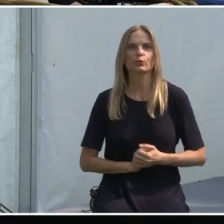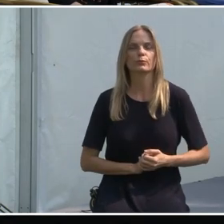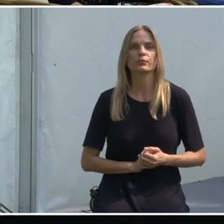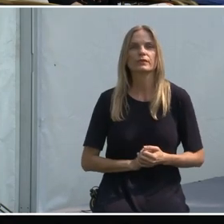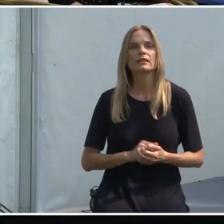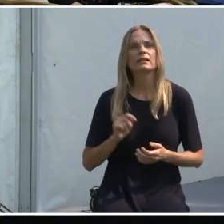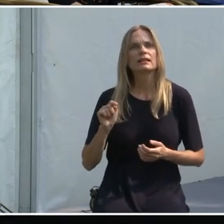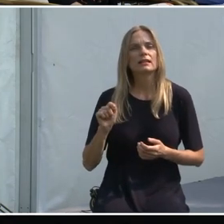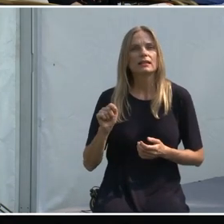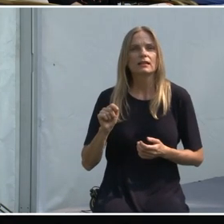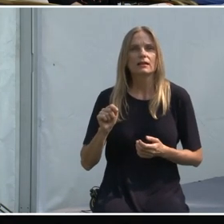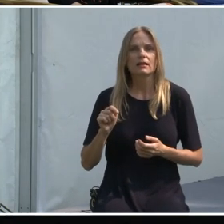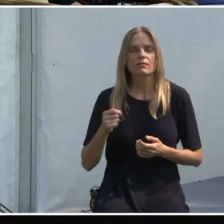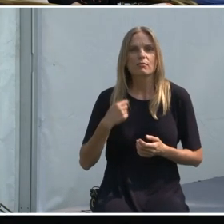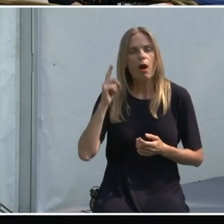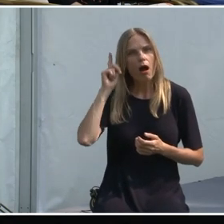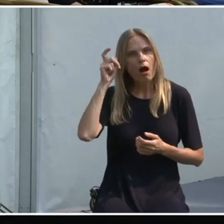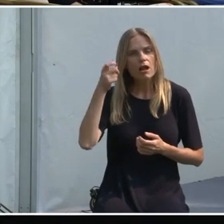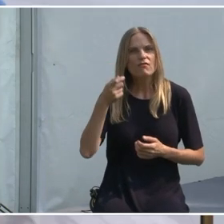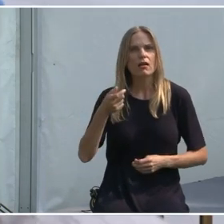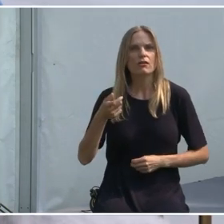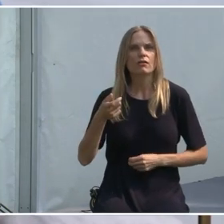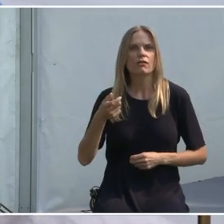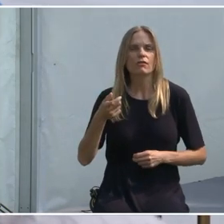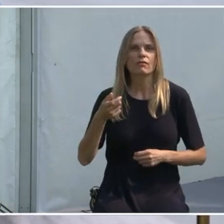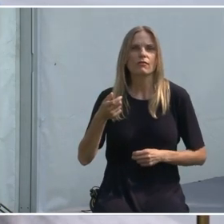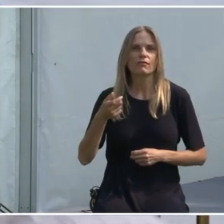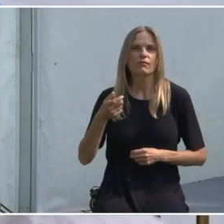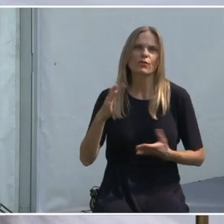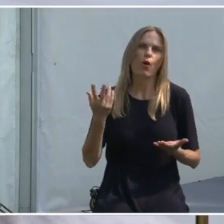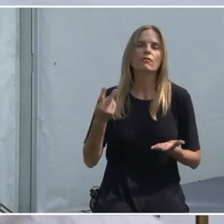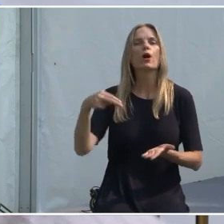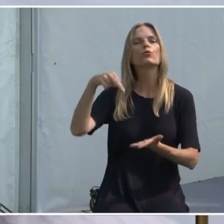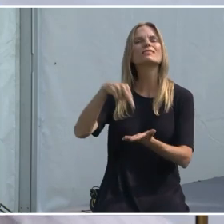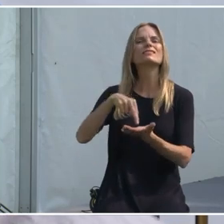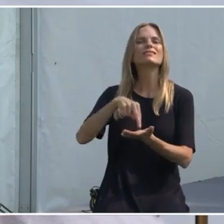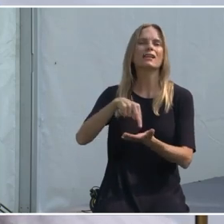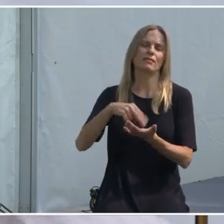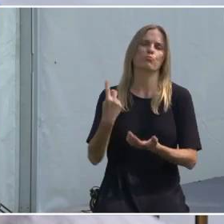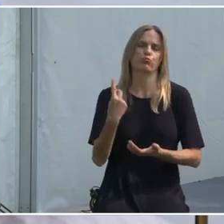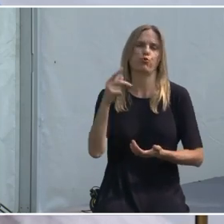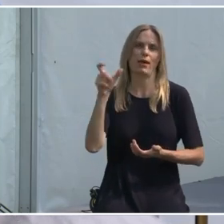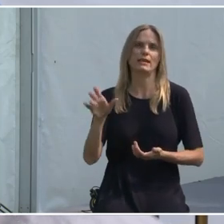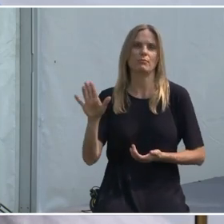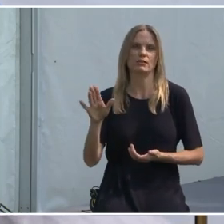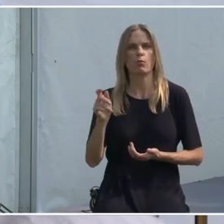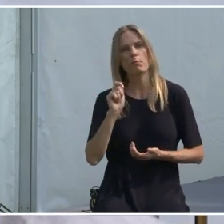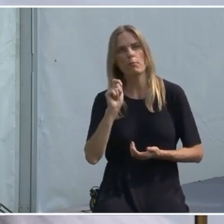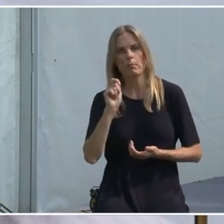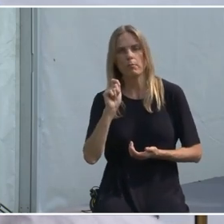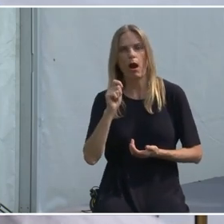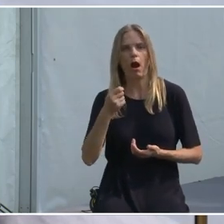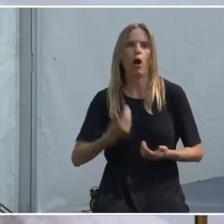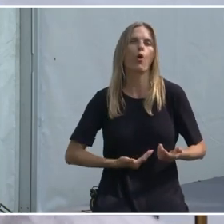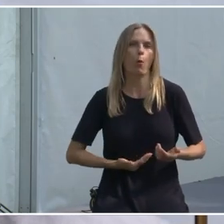How here I mean mostly stand-up comedy. Stand-up comedy has always been sort of this taboo